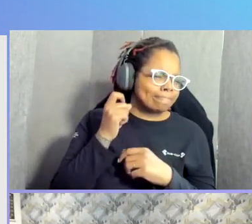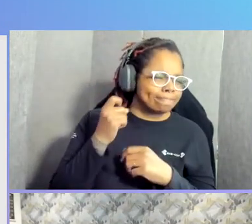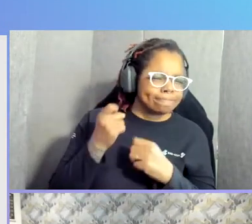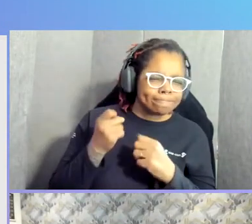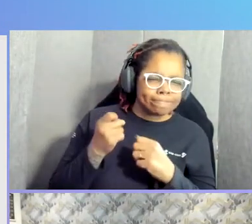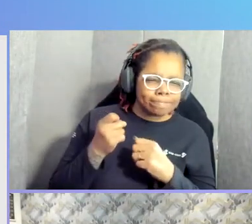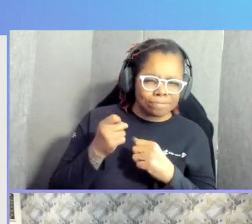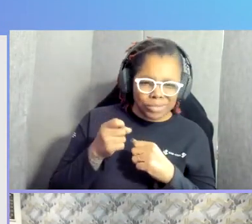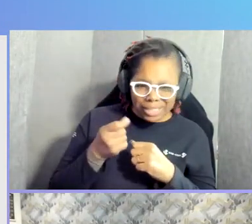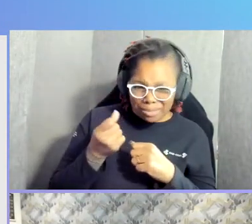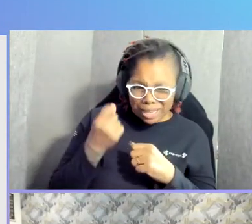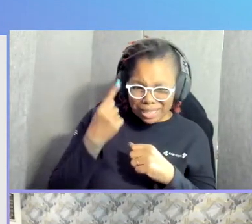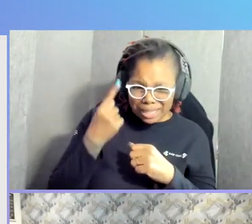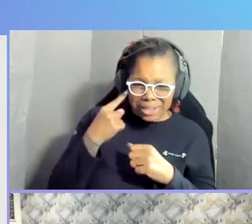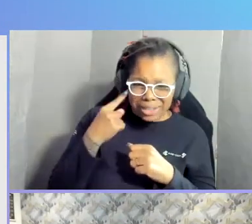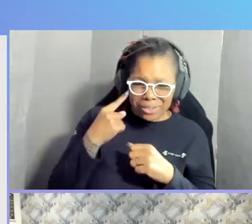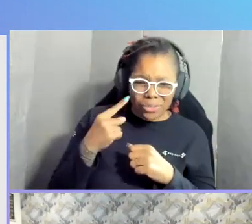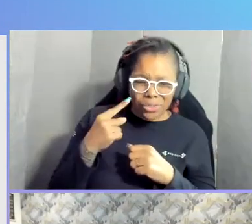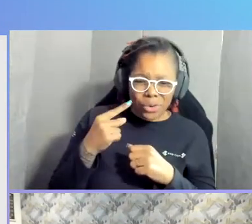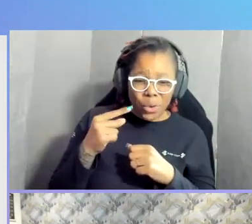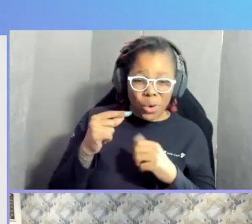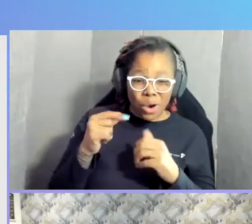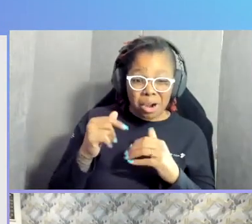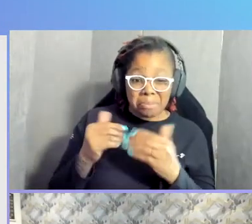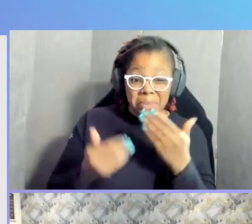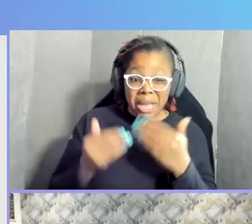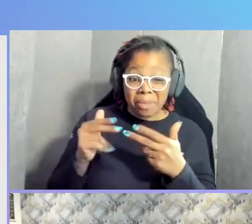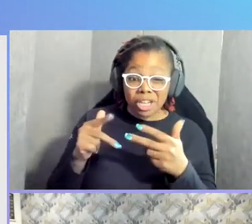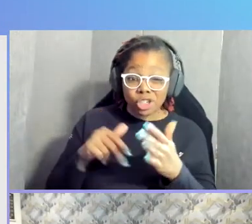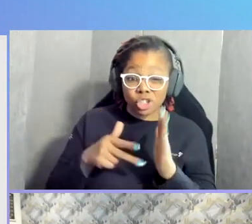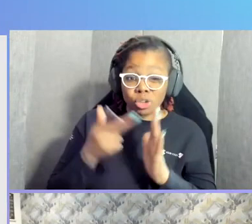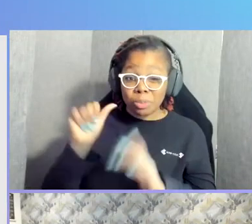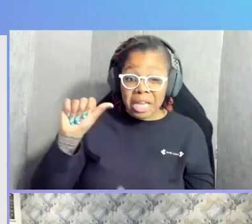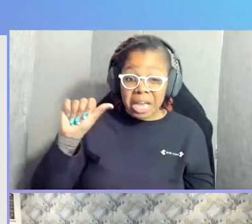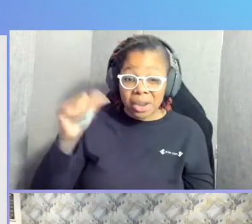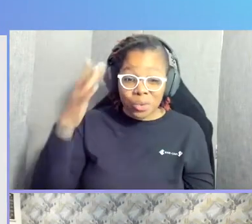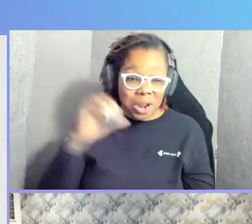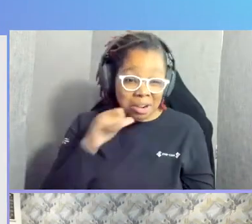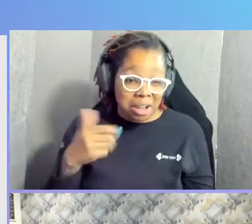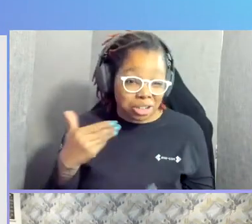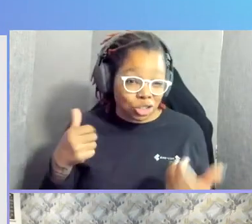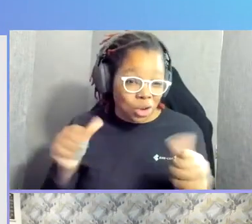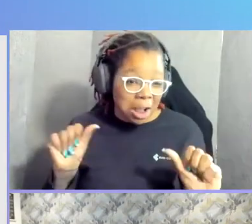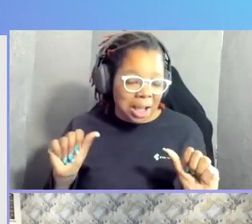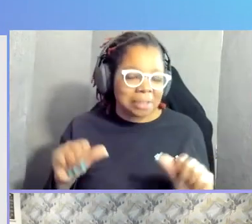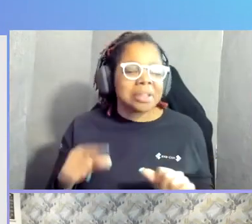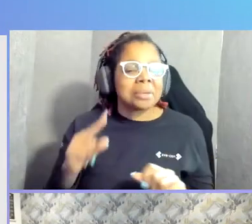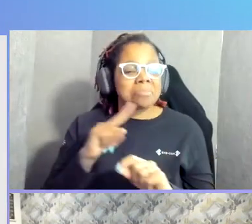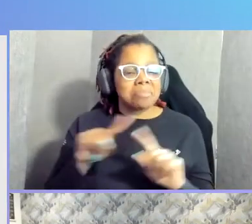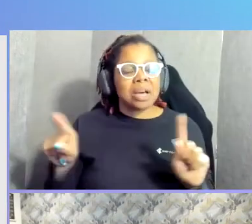hey, does it make sense to go AAA here? If we can, why not? But I would say it's better for you